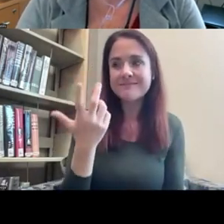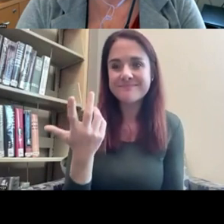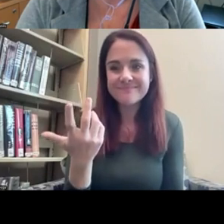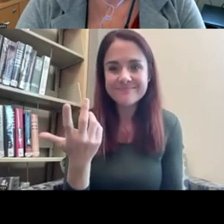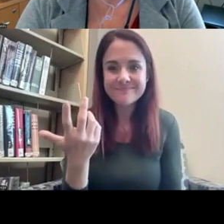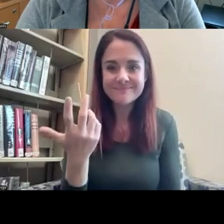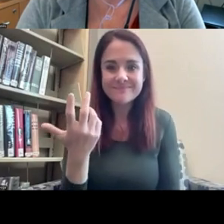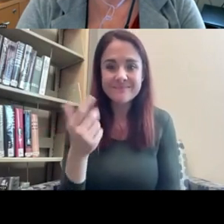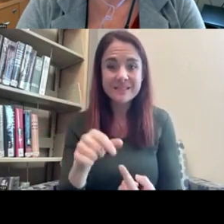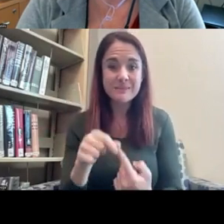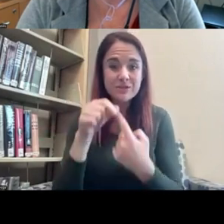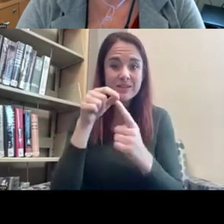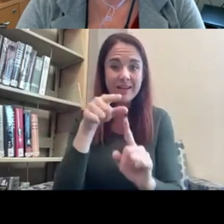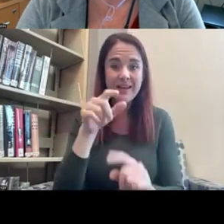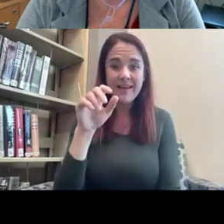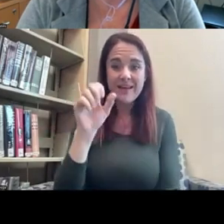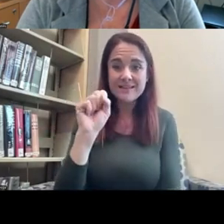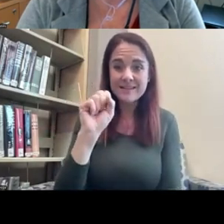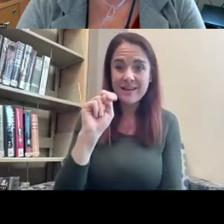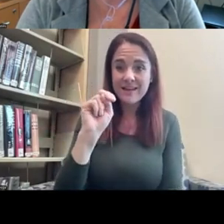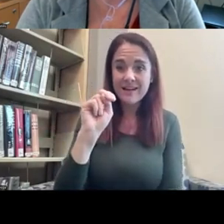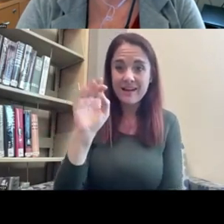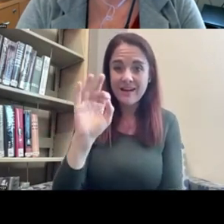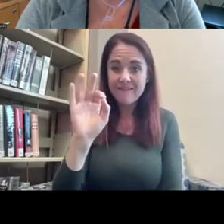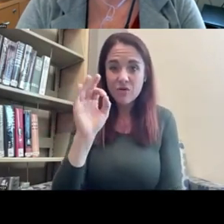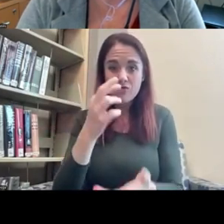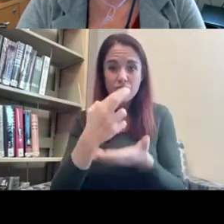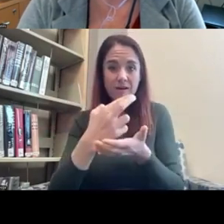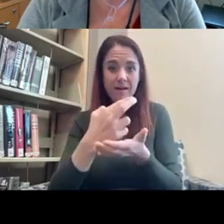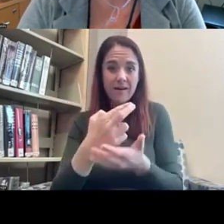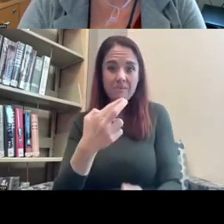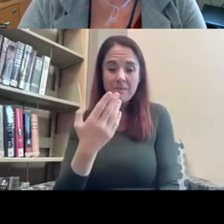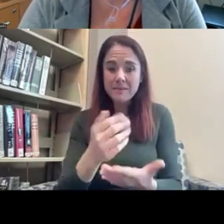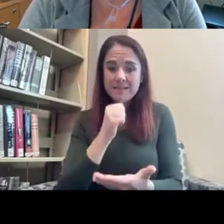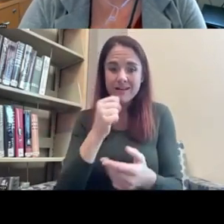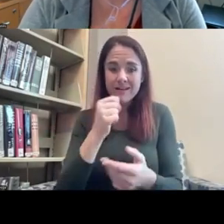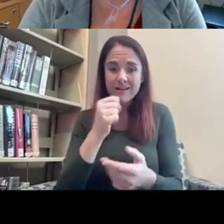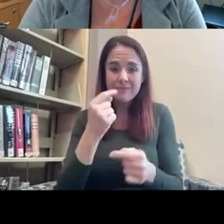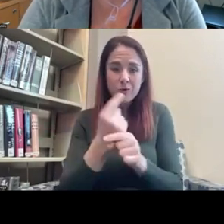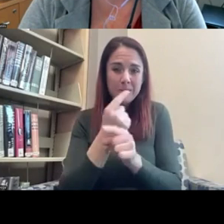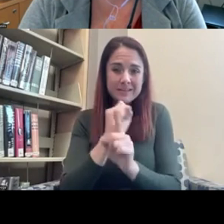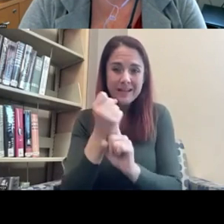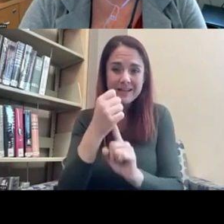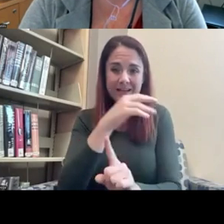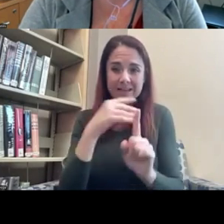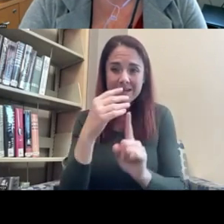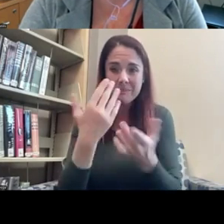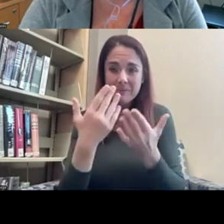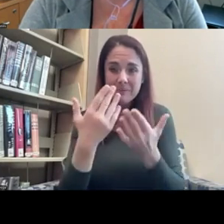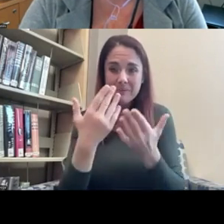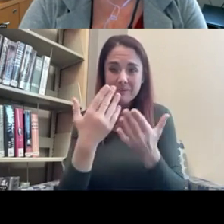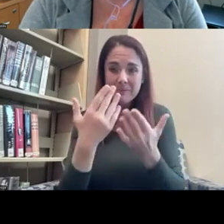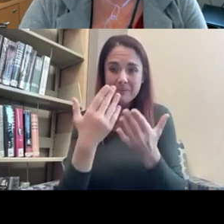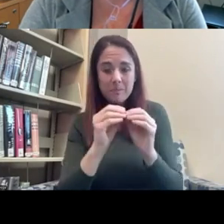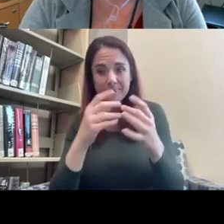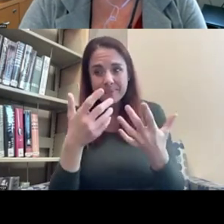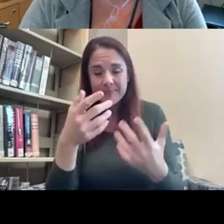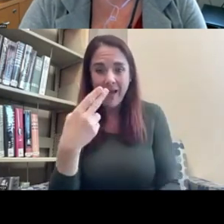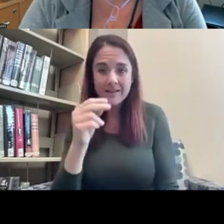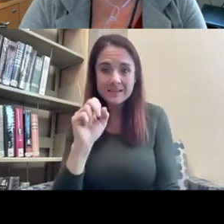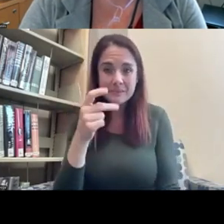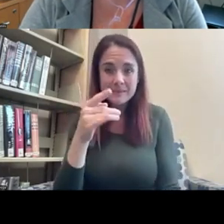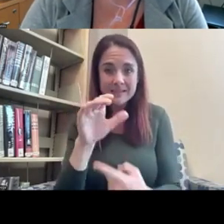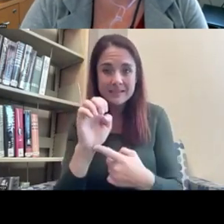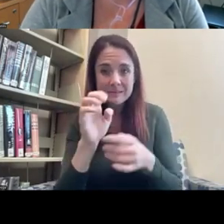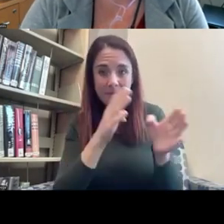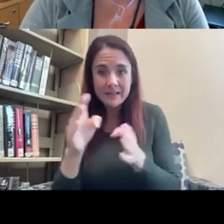particularly SNF rehab may not be the appropriate setting for them. Maybe it's more a hospice based